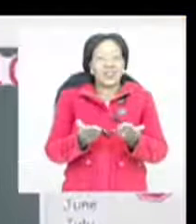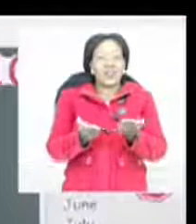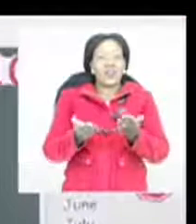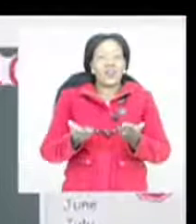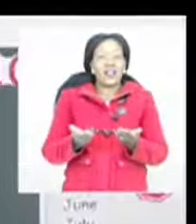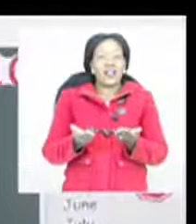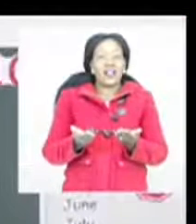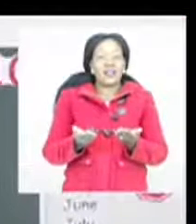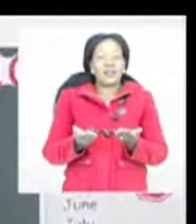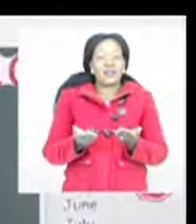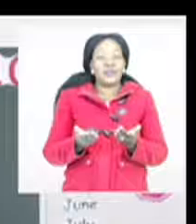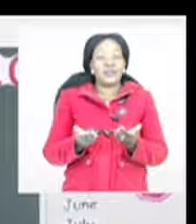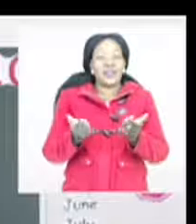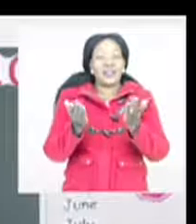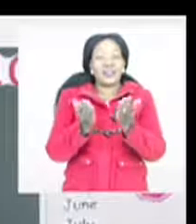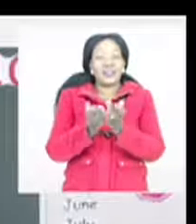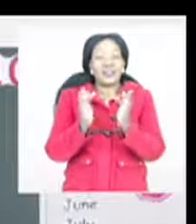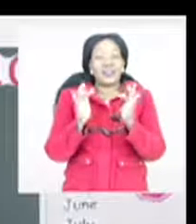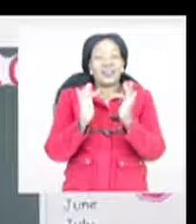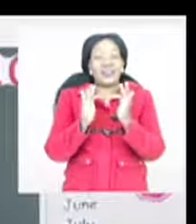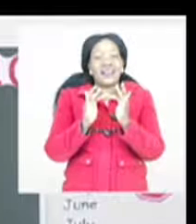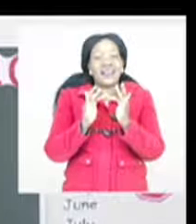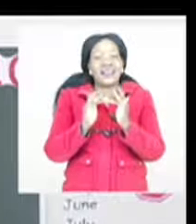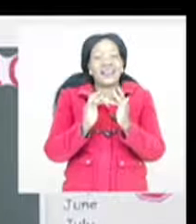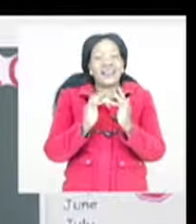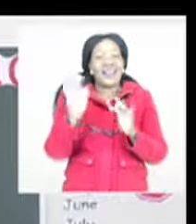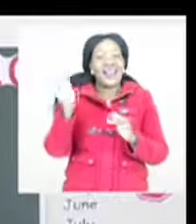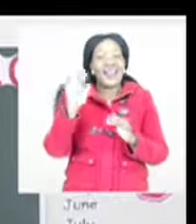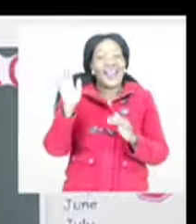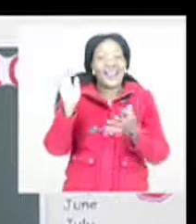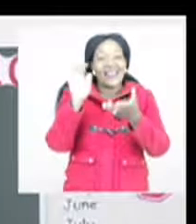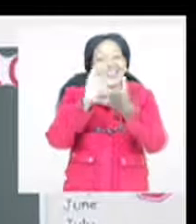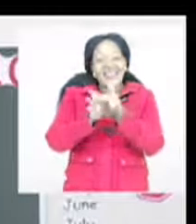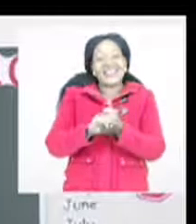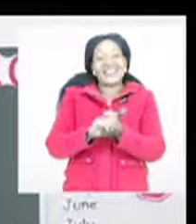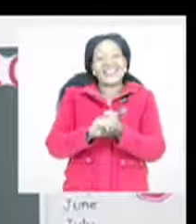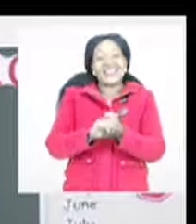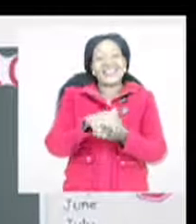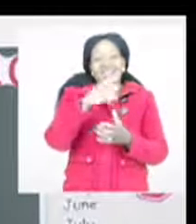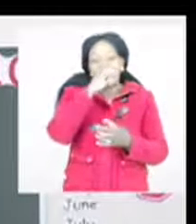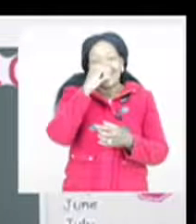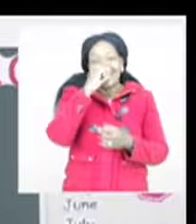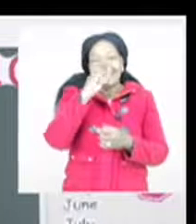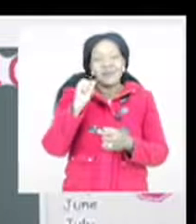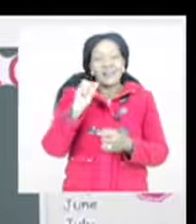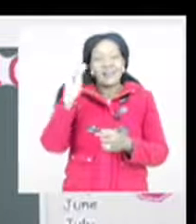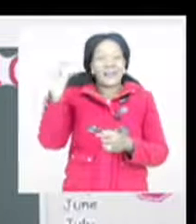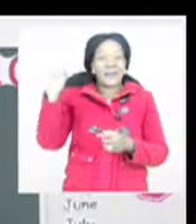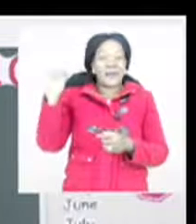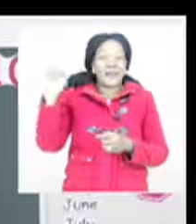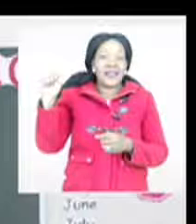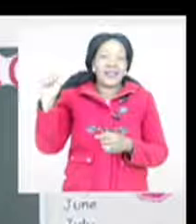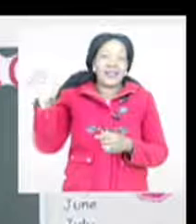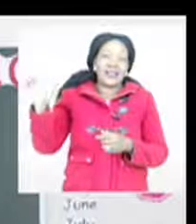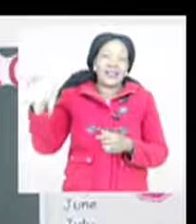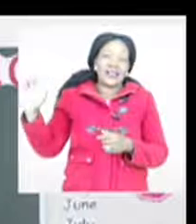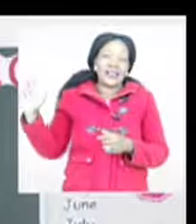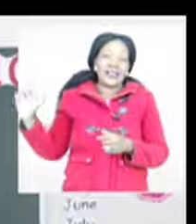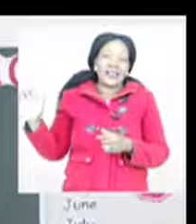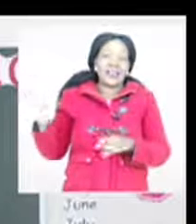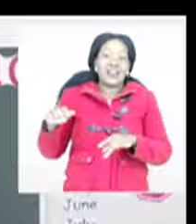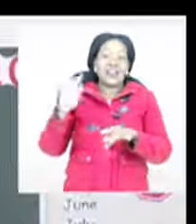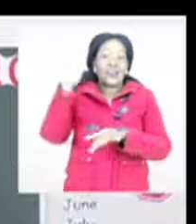Welcome back to My Zone Online School. Hi friends, my name is Teacher Hitty and our theme for this week is wild